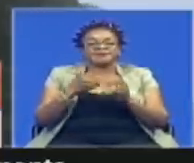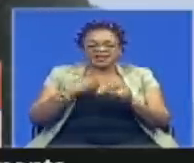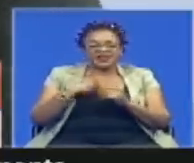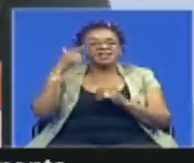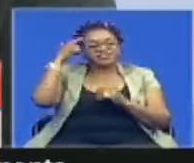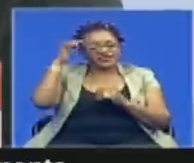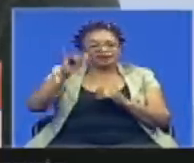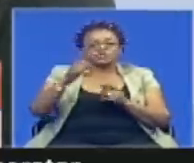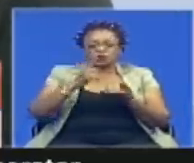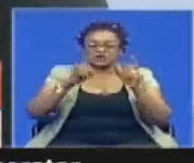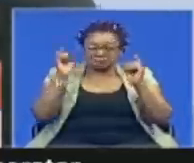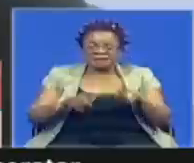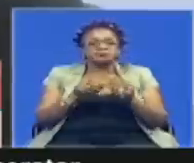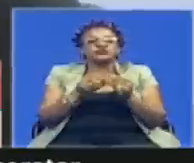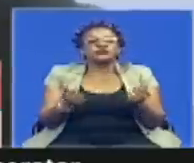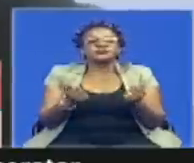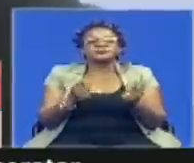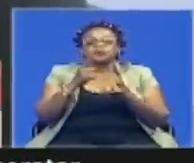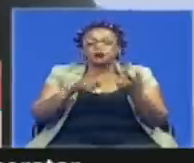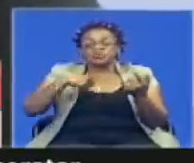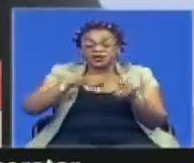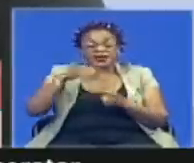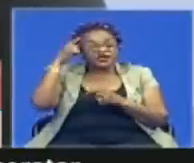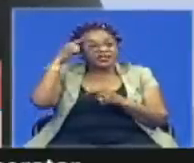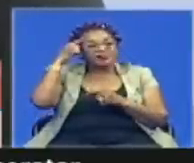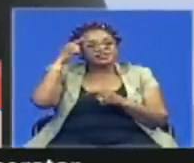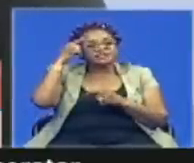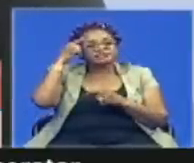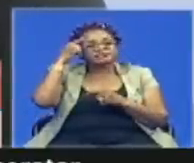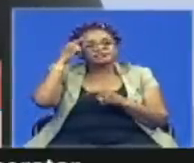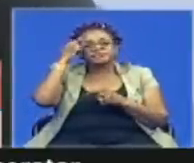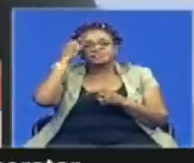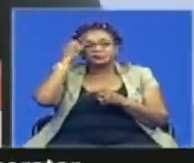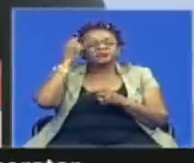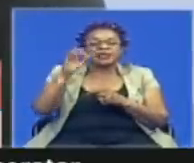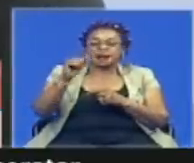that's what needs to be addressed, because what we're looking at, and I think that Alutalala,